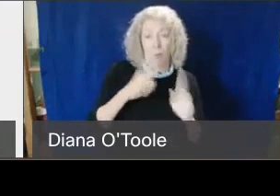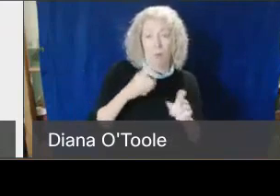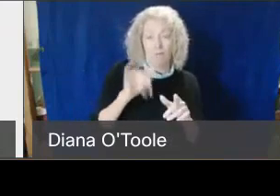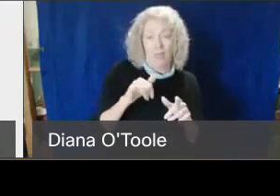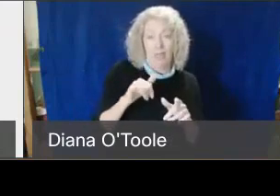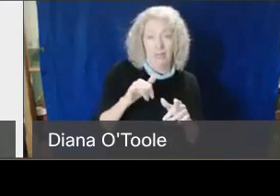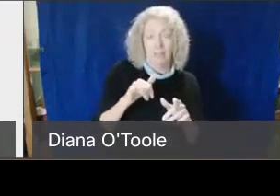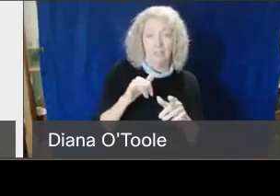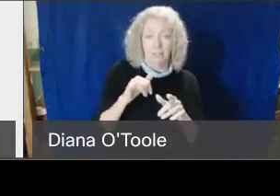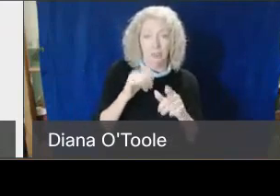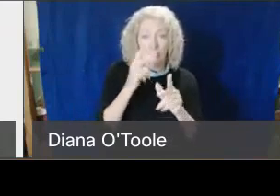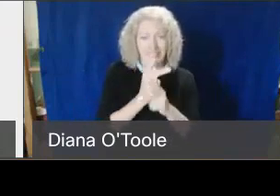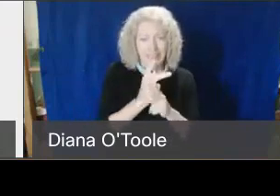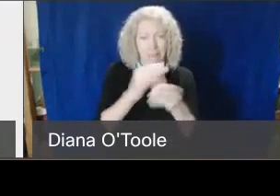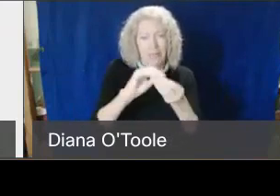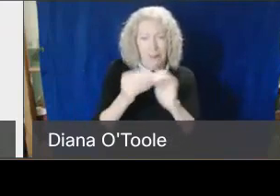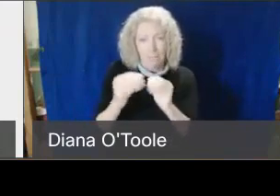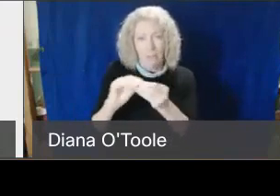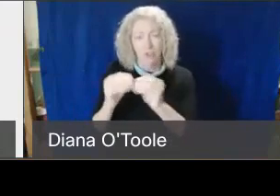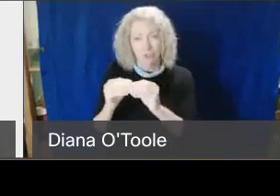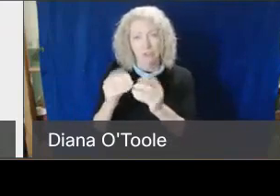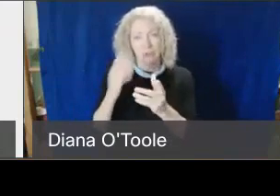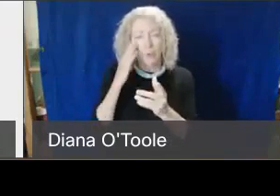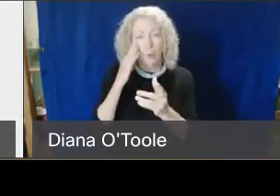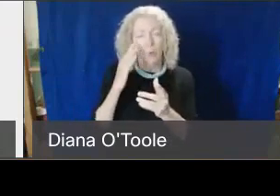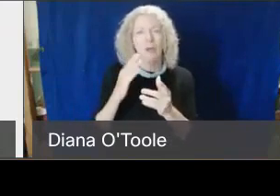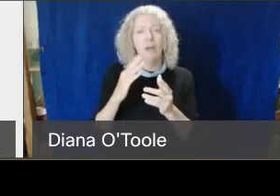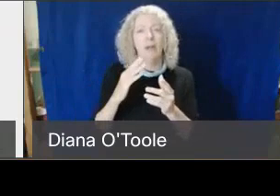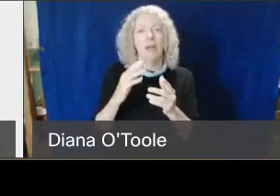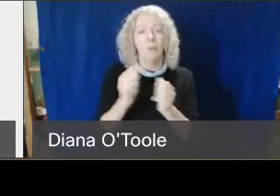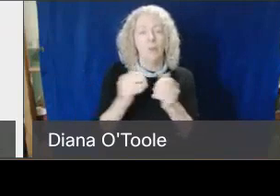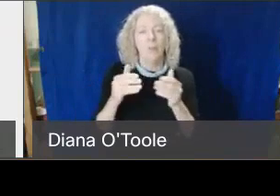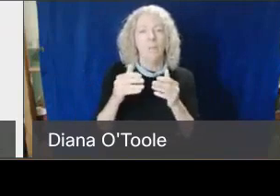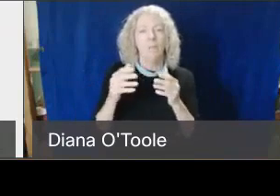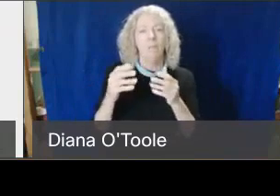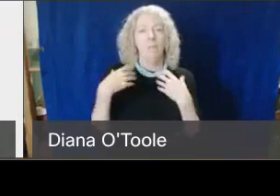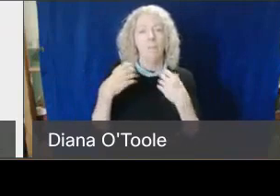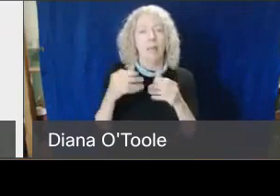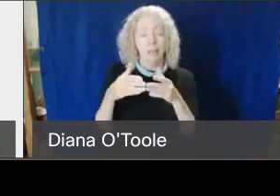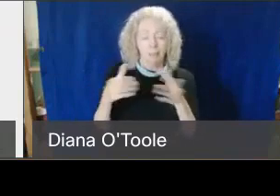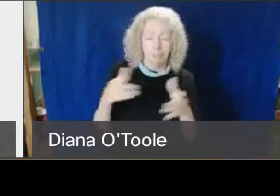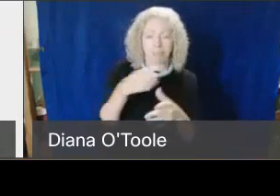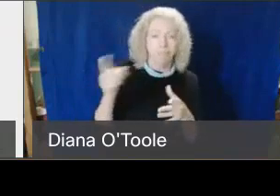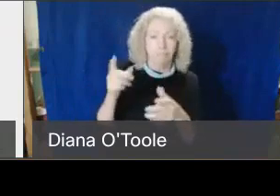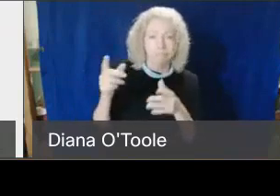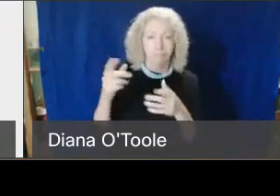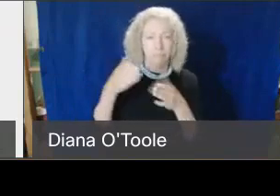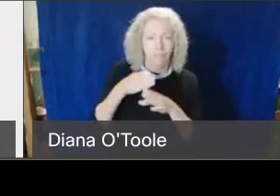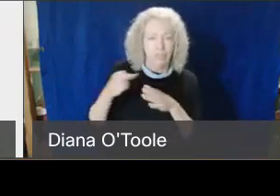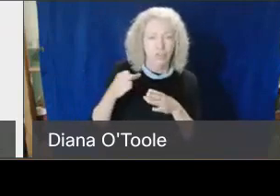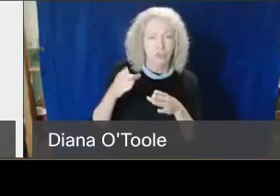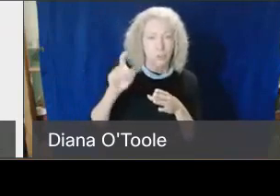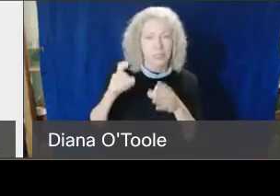our campus. We're not public health professionals, but we do need to get the word out to people if there's a case. So I put out a notice last